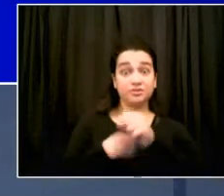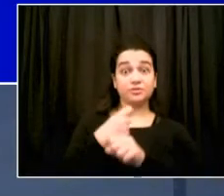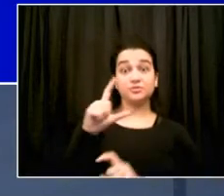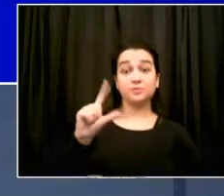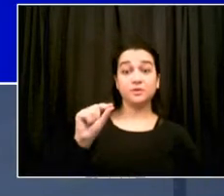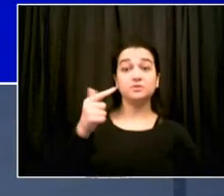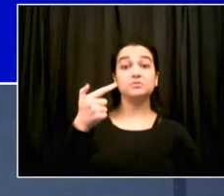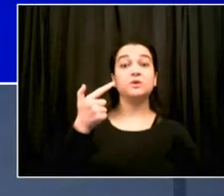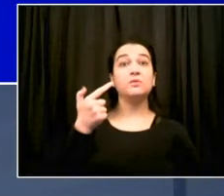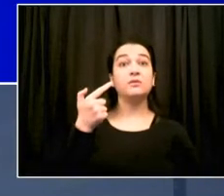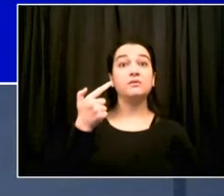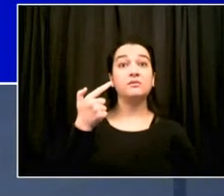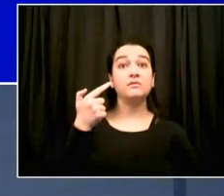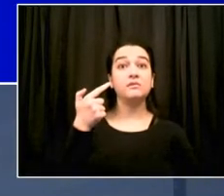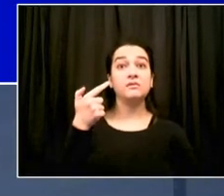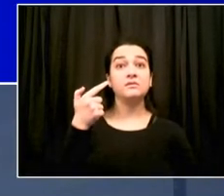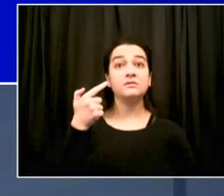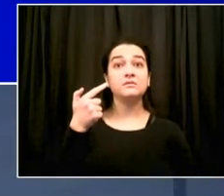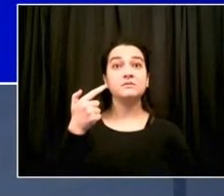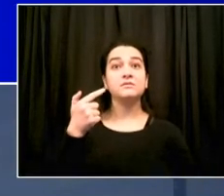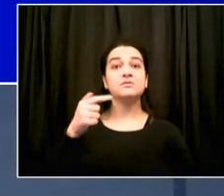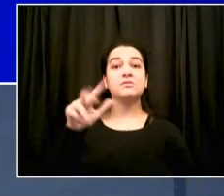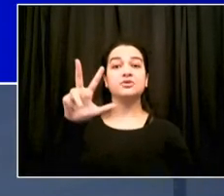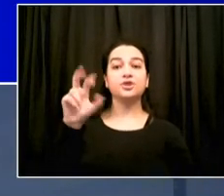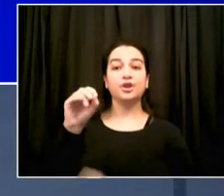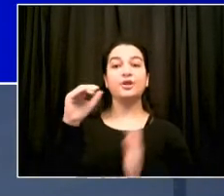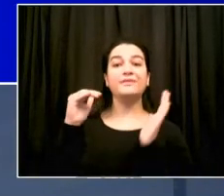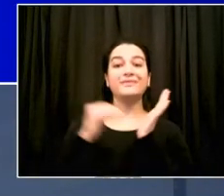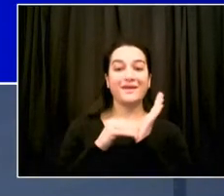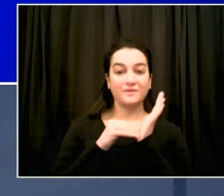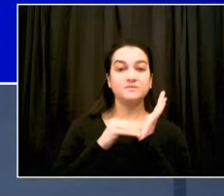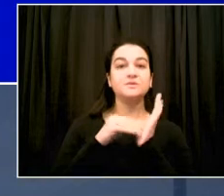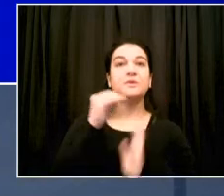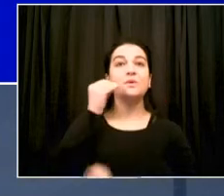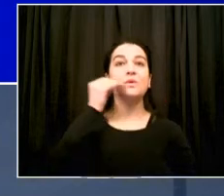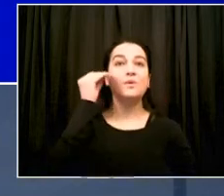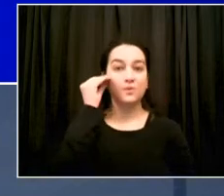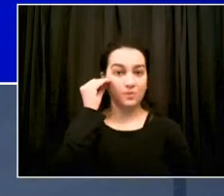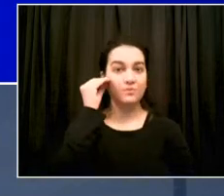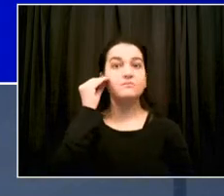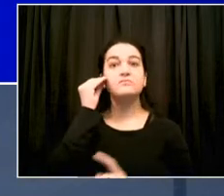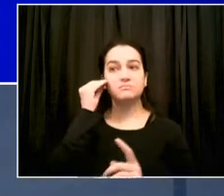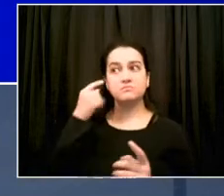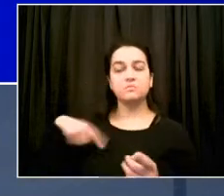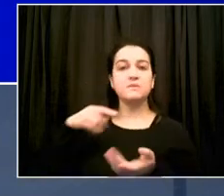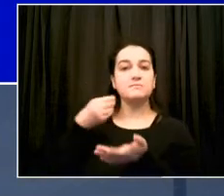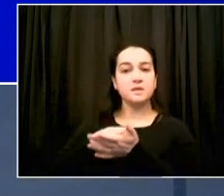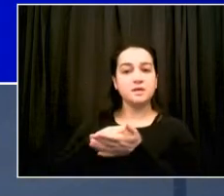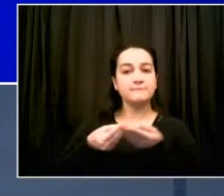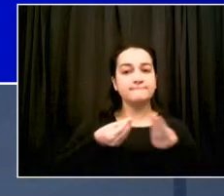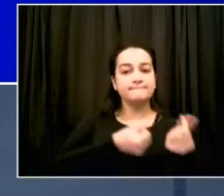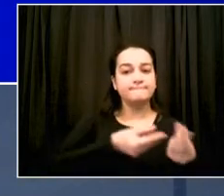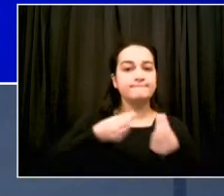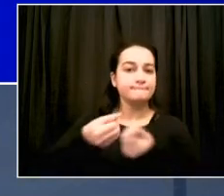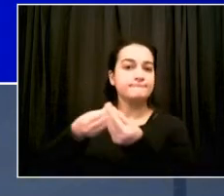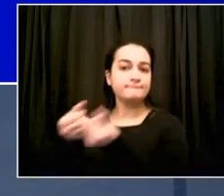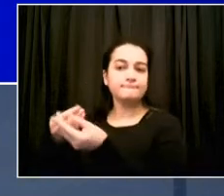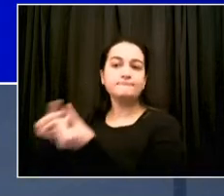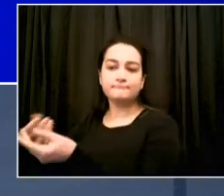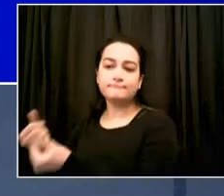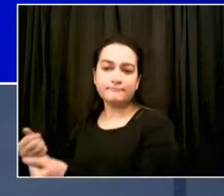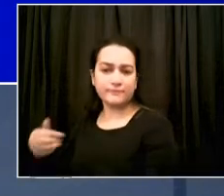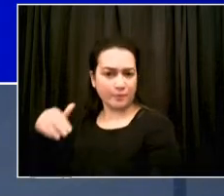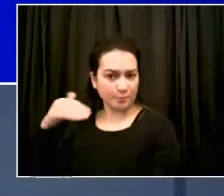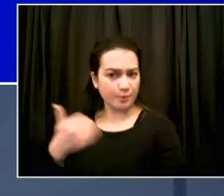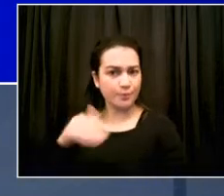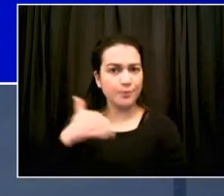30,000 housing units, where 30,000 affordable apartments for people in need. That's something